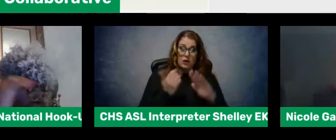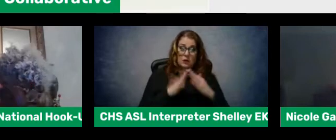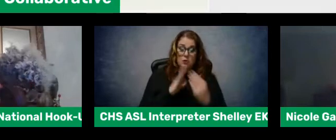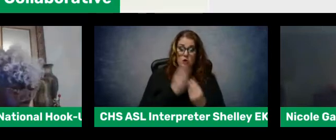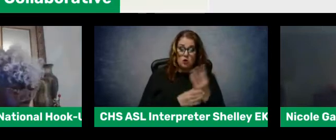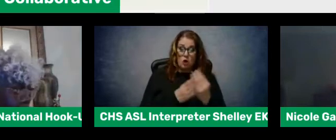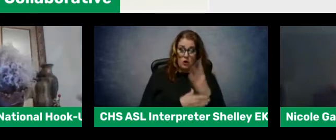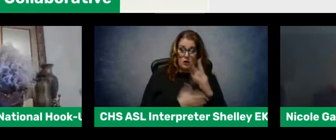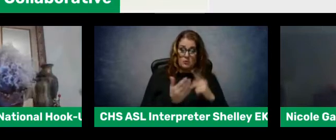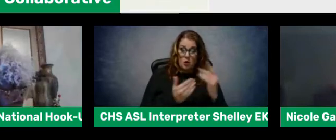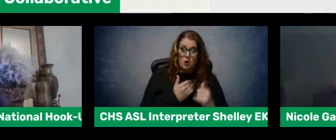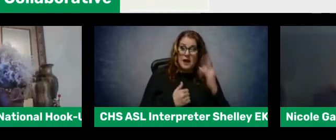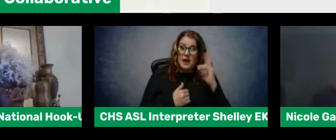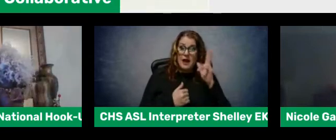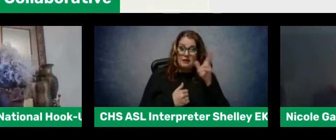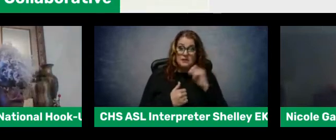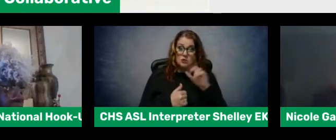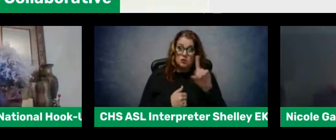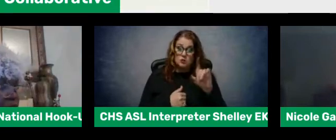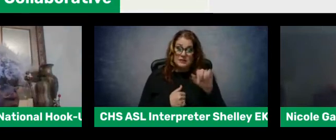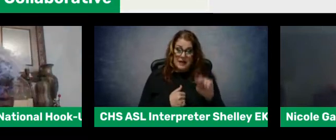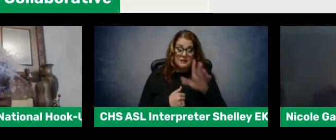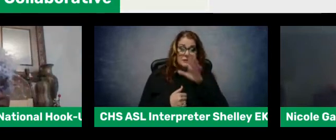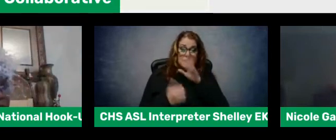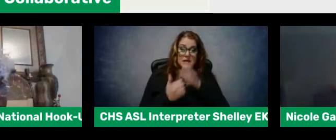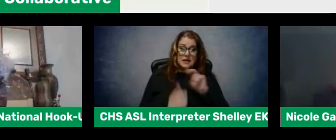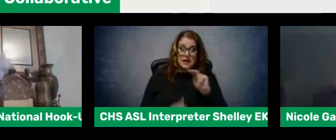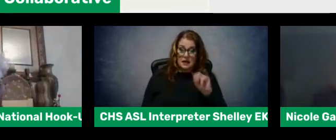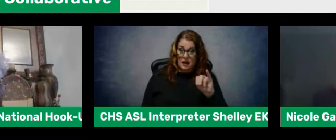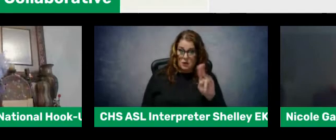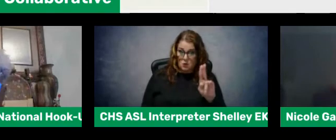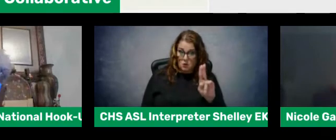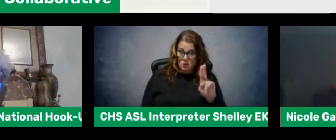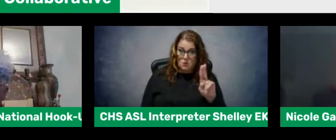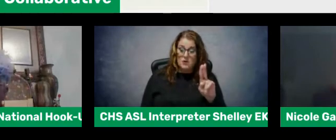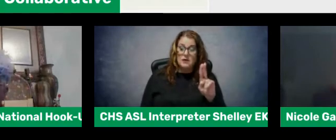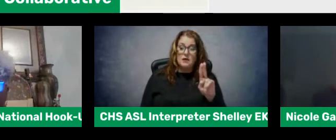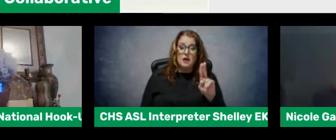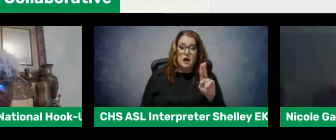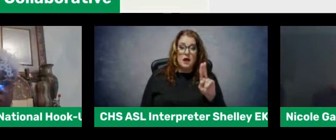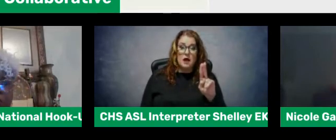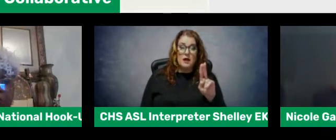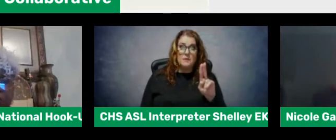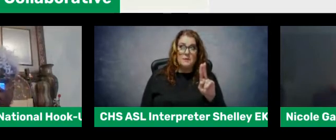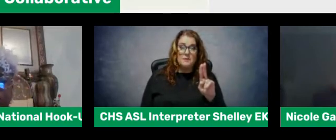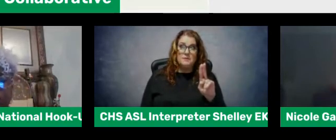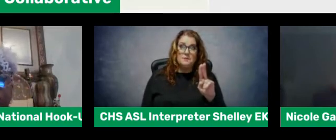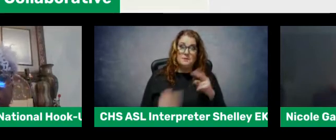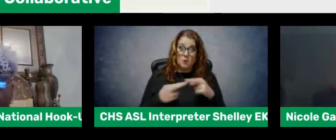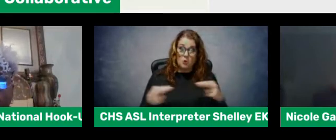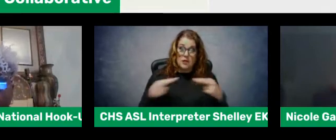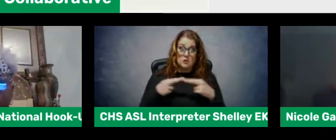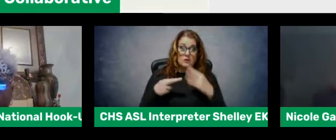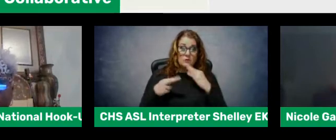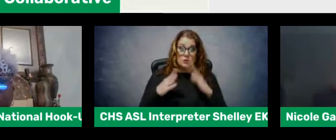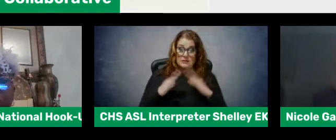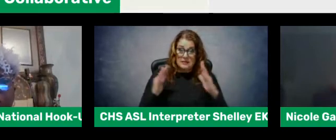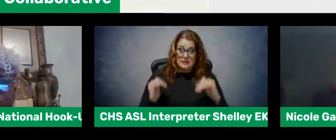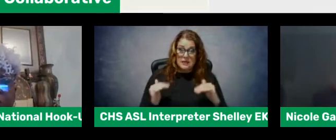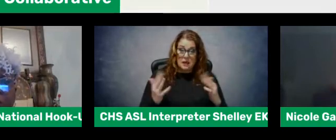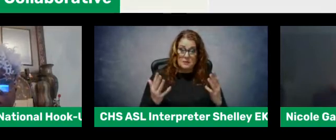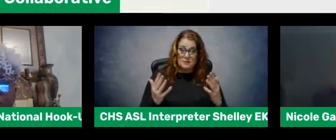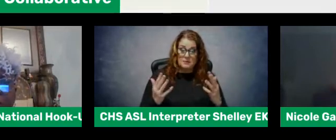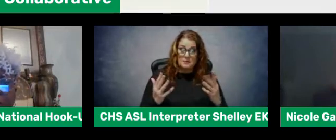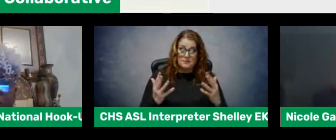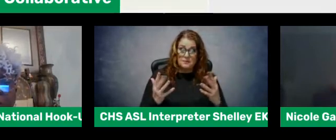Kenny speak, and I at a Northern Illinois University regional food system